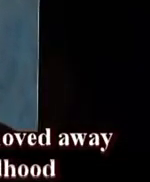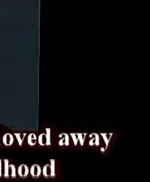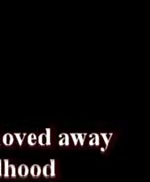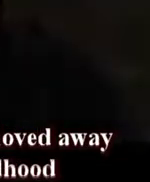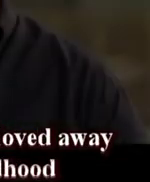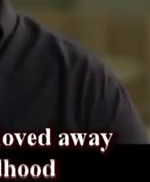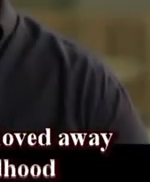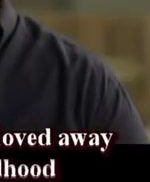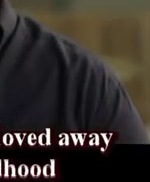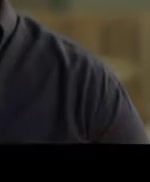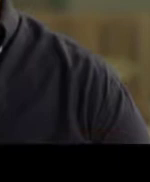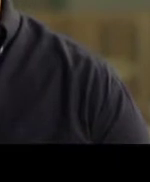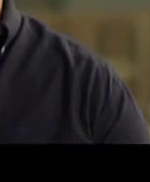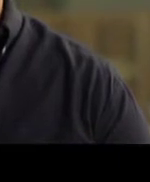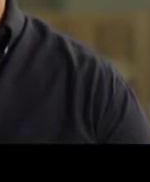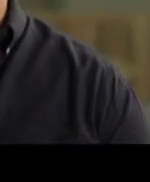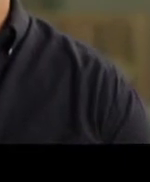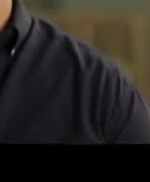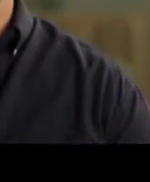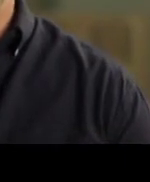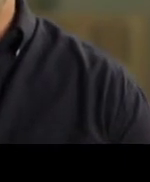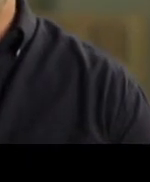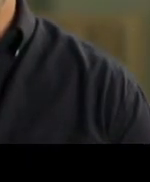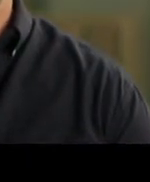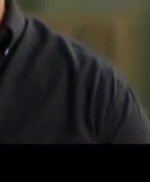changed, and it was a scary childhood to say the least.